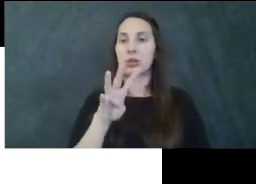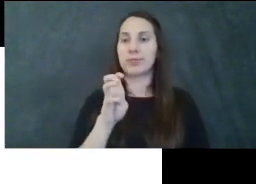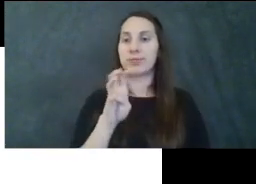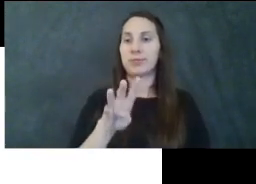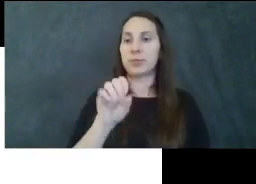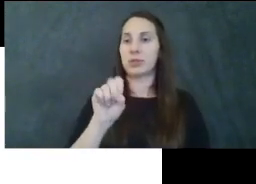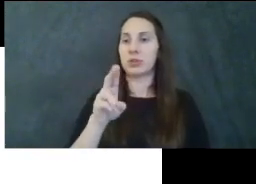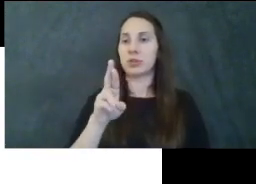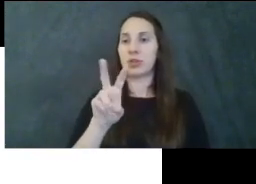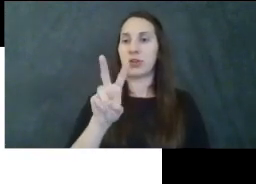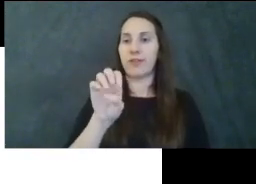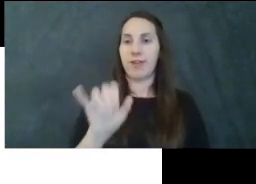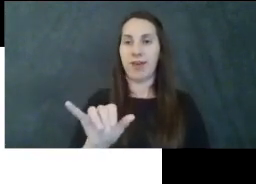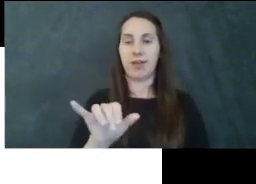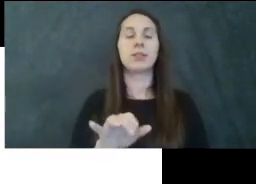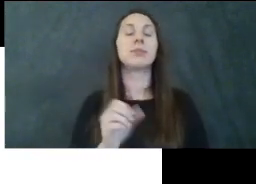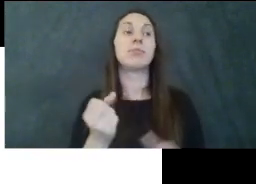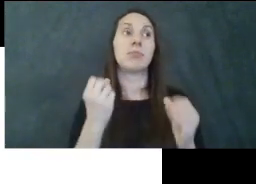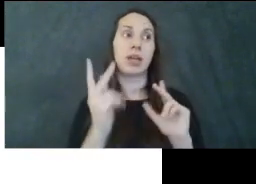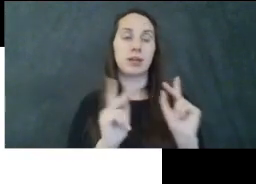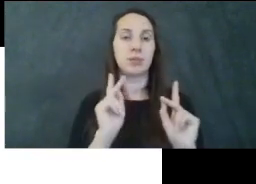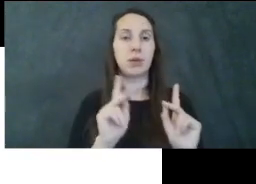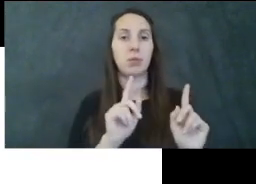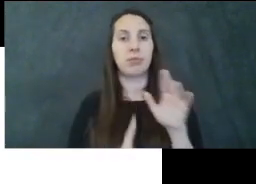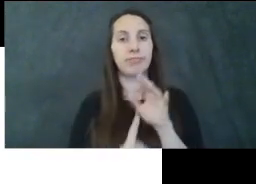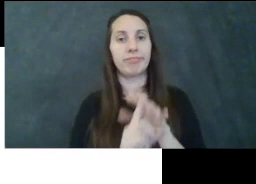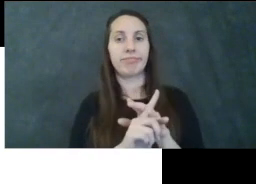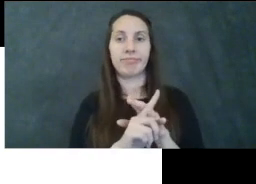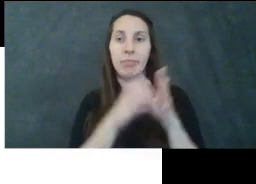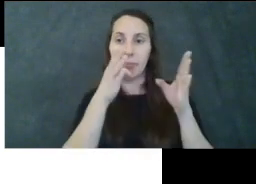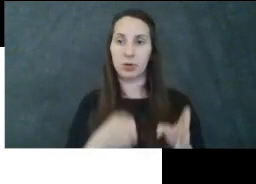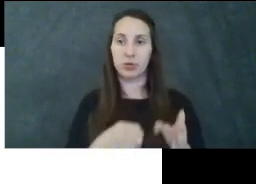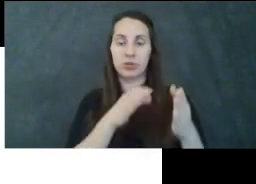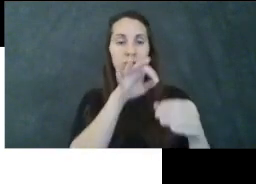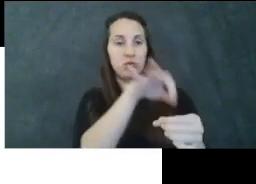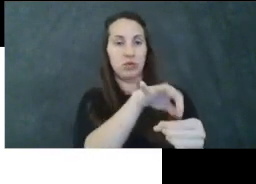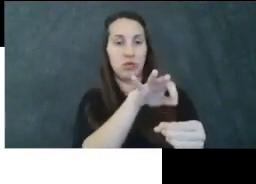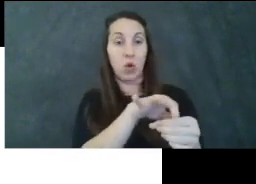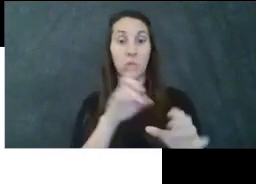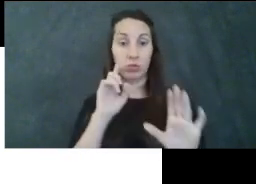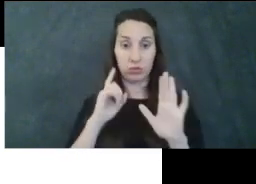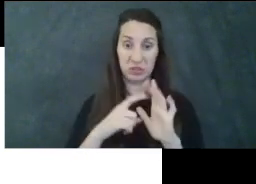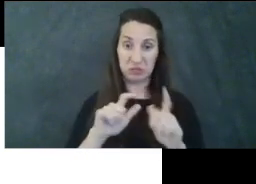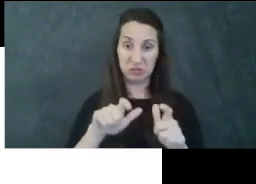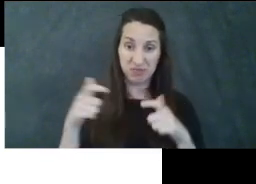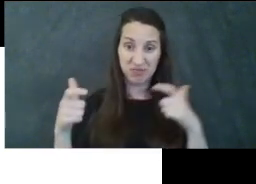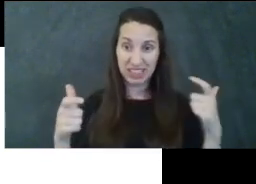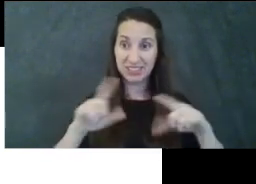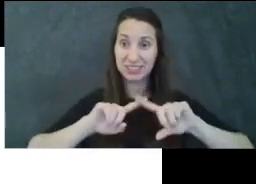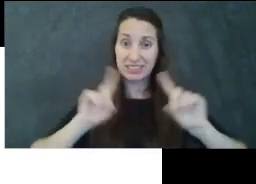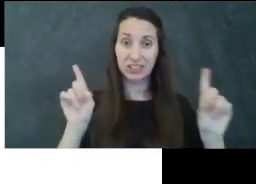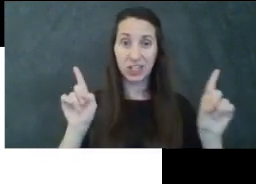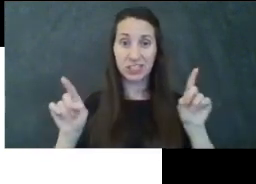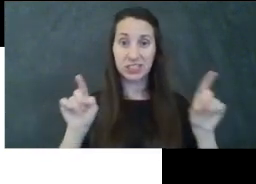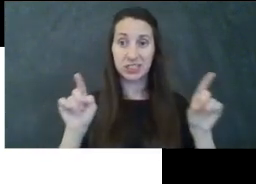many people were voting, in person, and you can see a very big difference